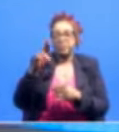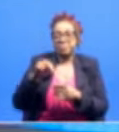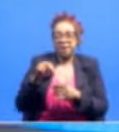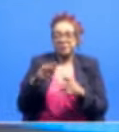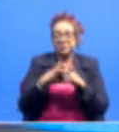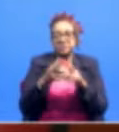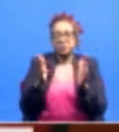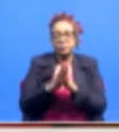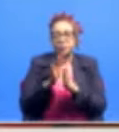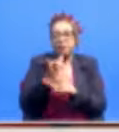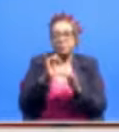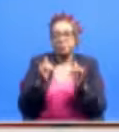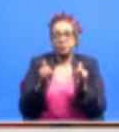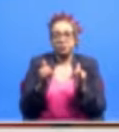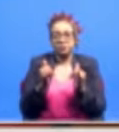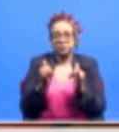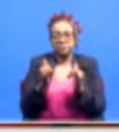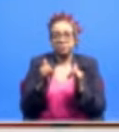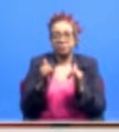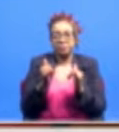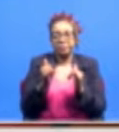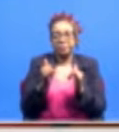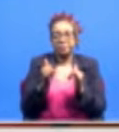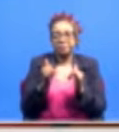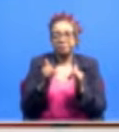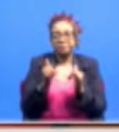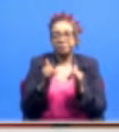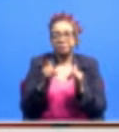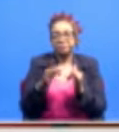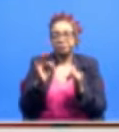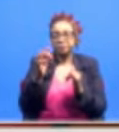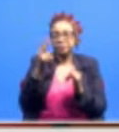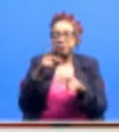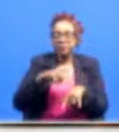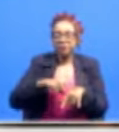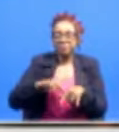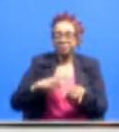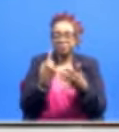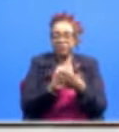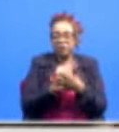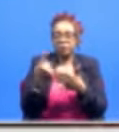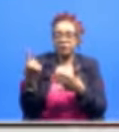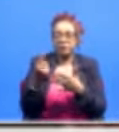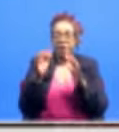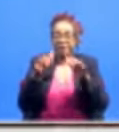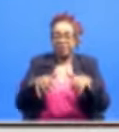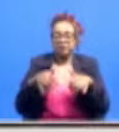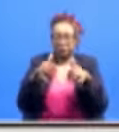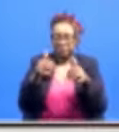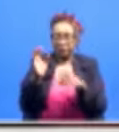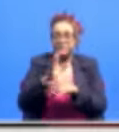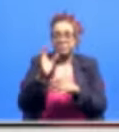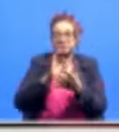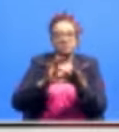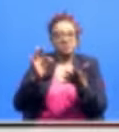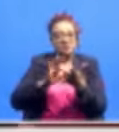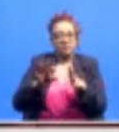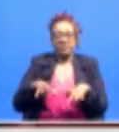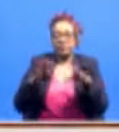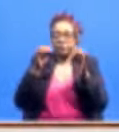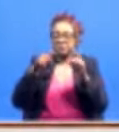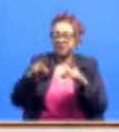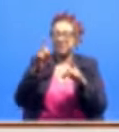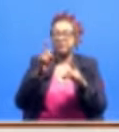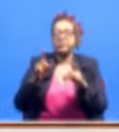tonight. For the second time in a week, Agriculture Cabinet Secretary Mithika Linturi found himself in the corridors